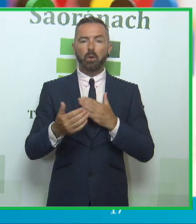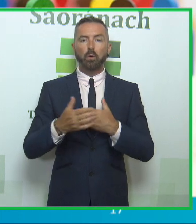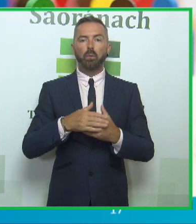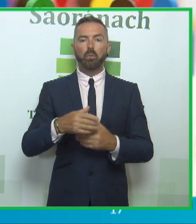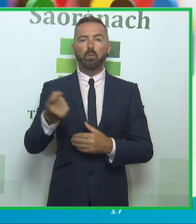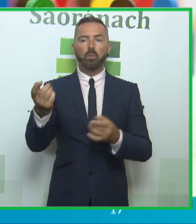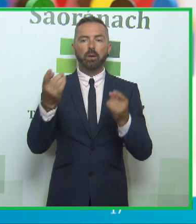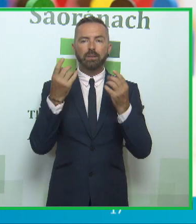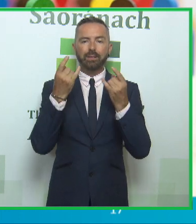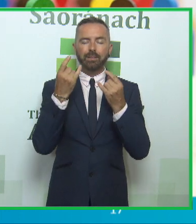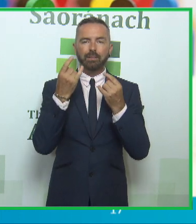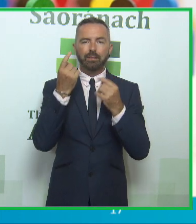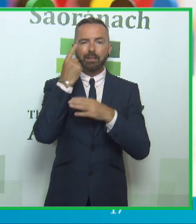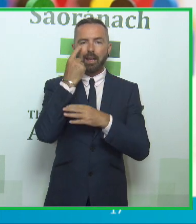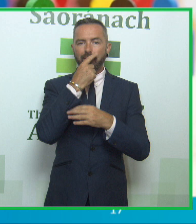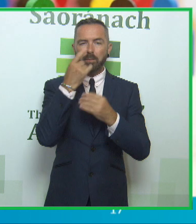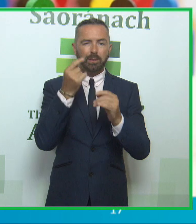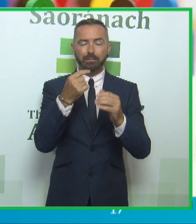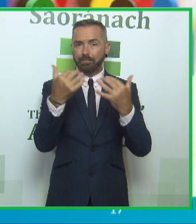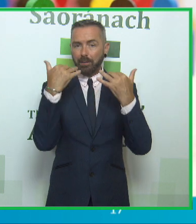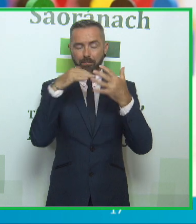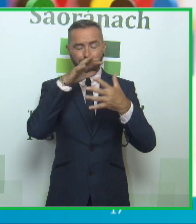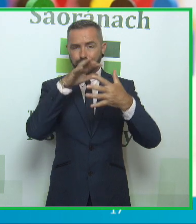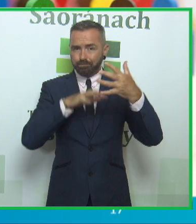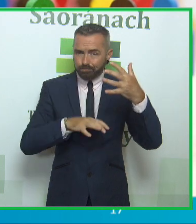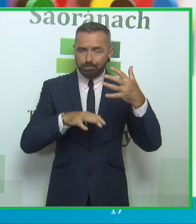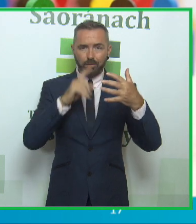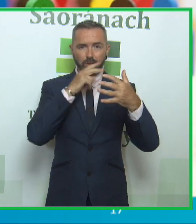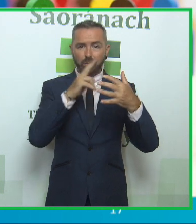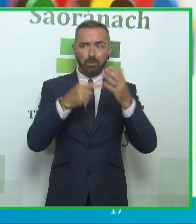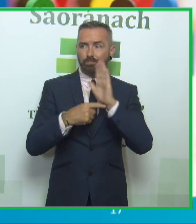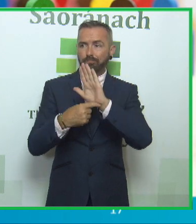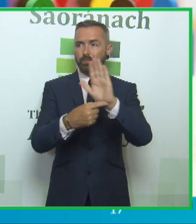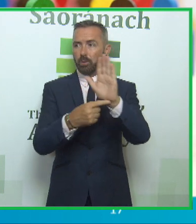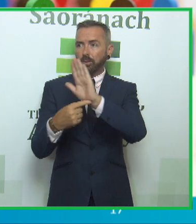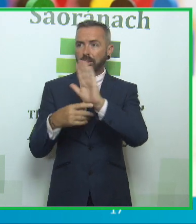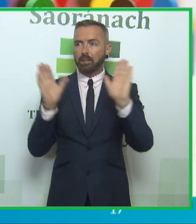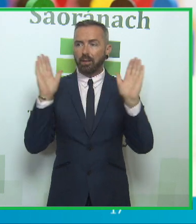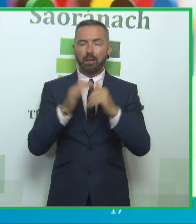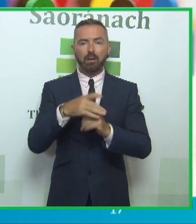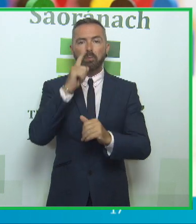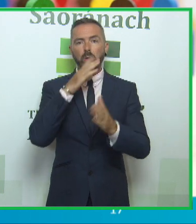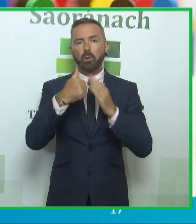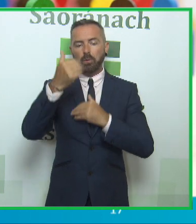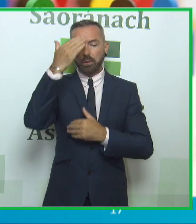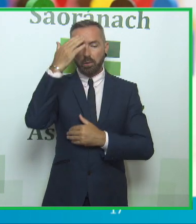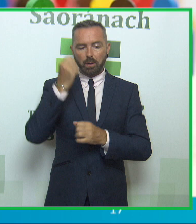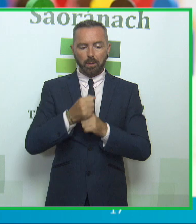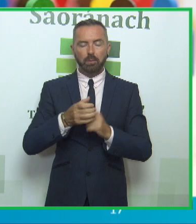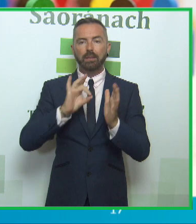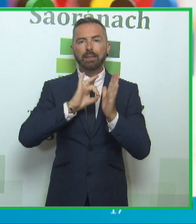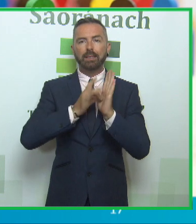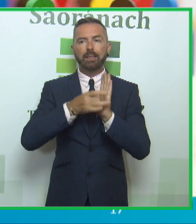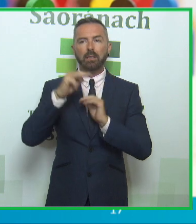text-heavy slide and I won't read it, but it's for your information and for the Assembly beyond this. What we know in terms of key